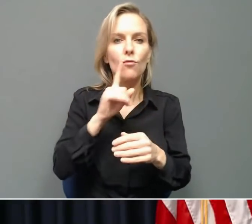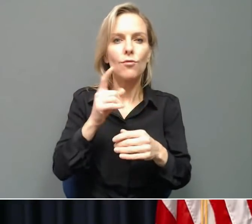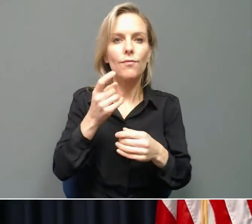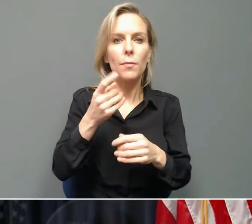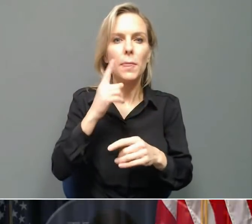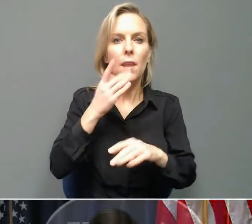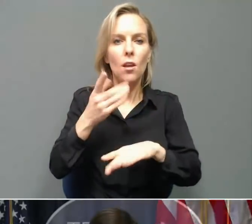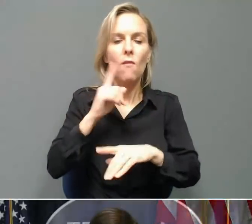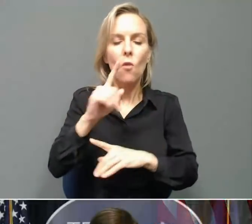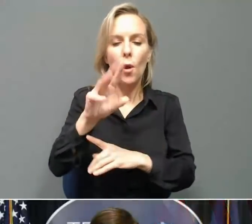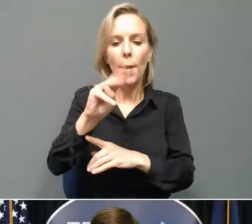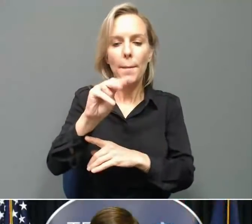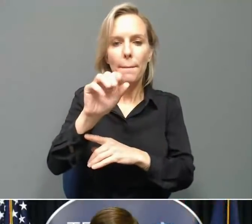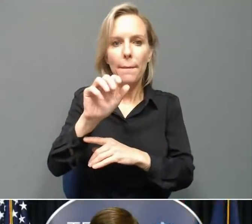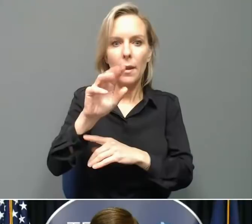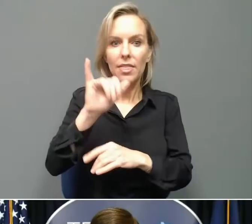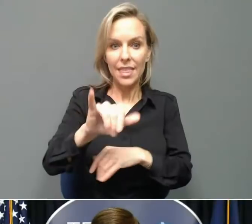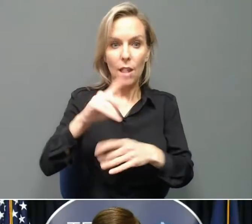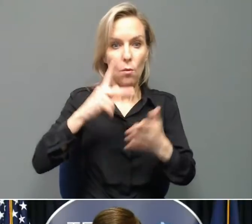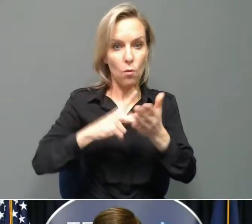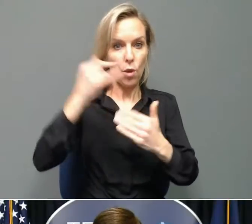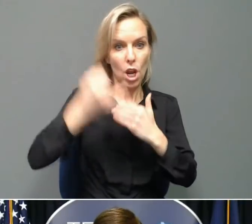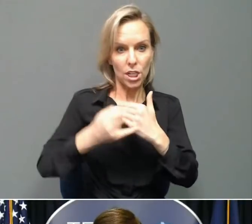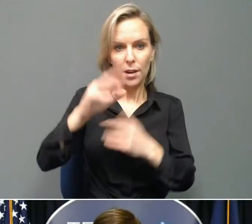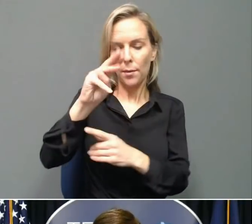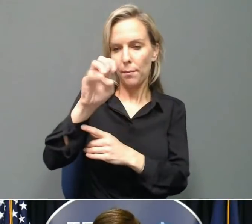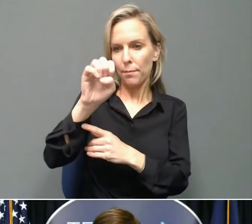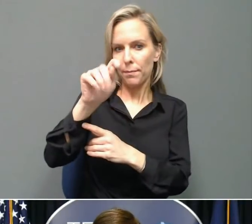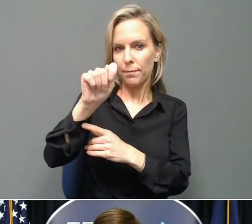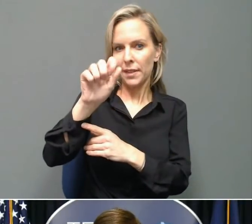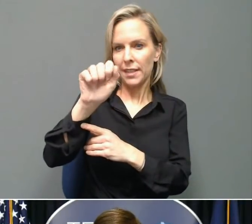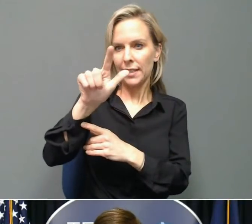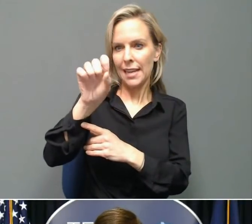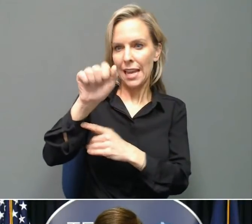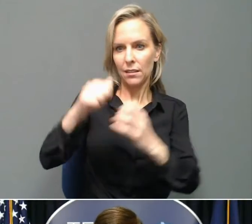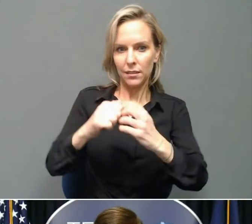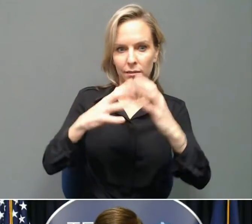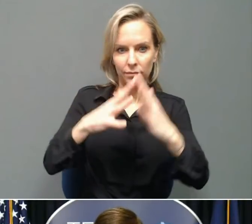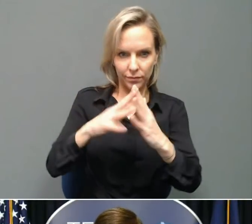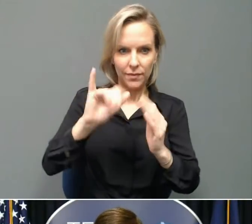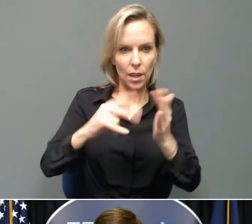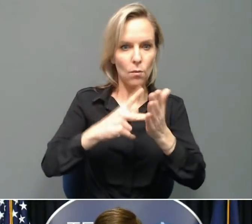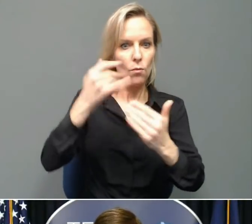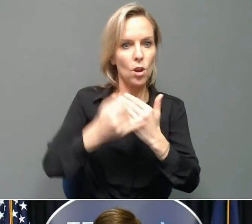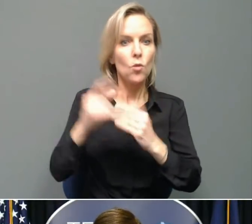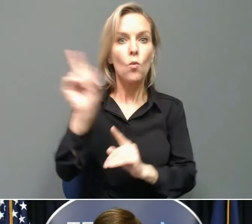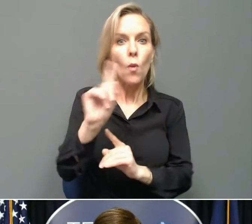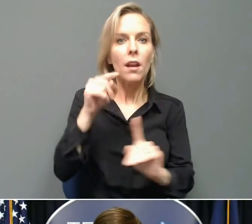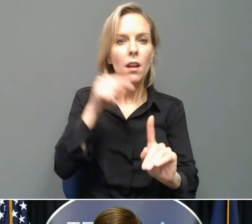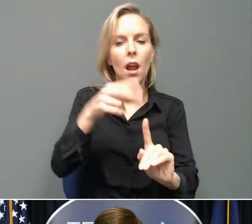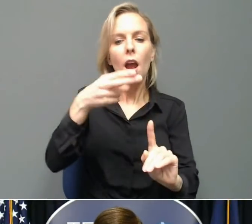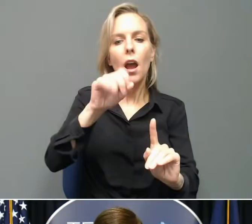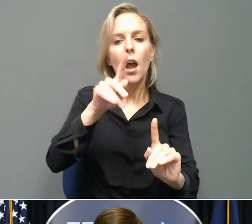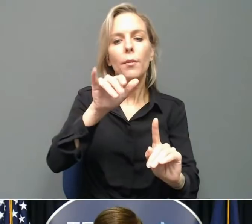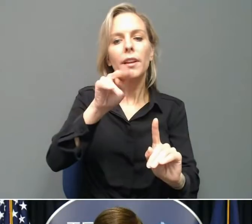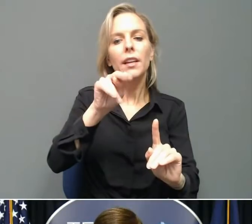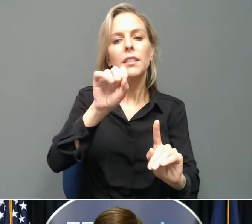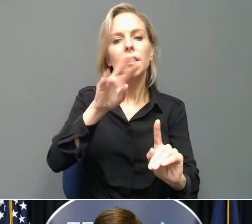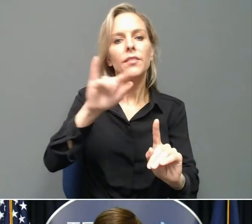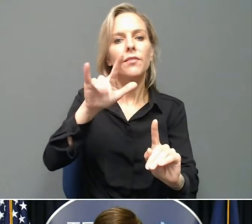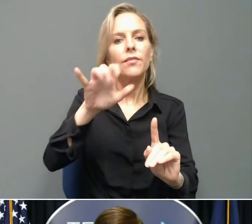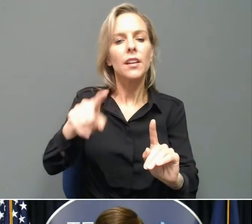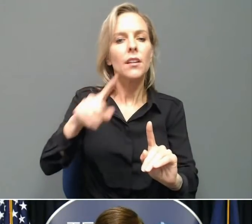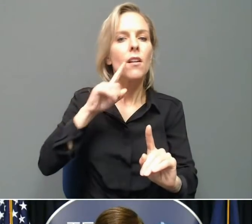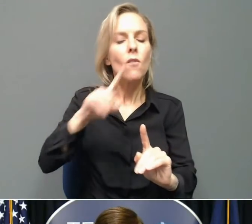Metalsa Structural Products in Hopkinsville. Metalsa manufactures structures for internal